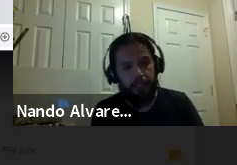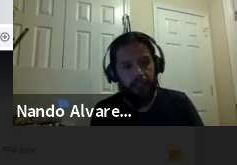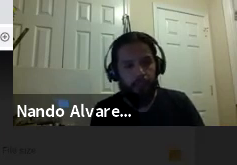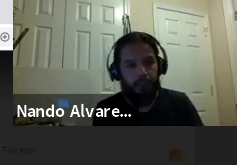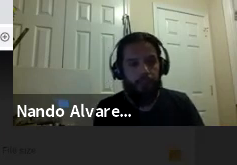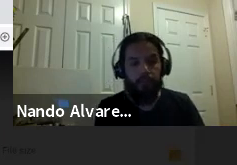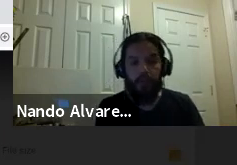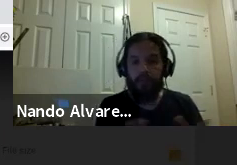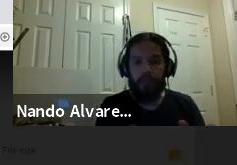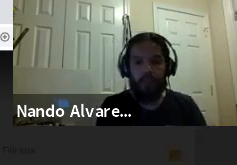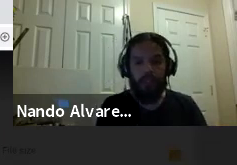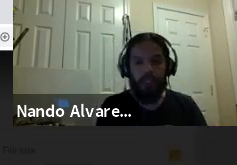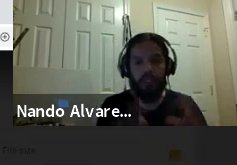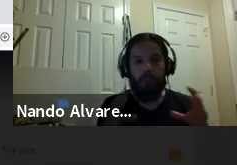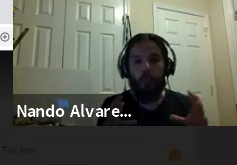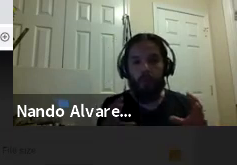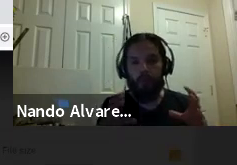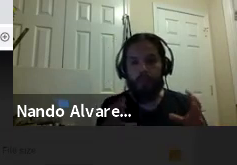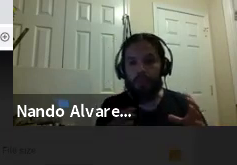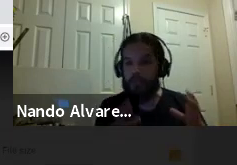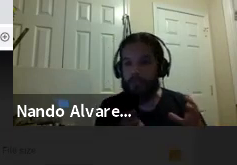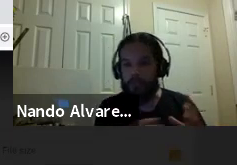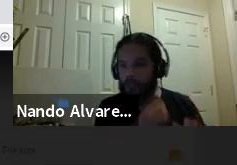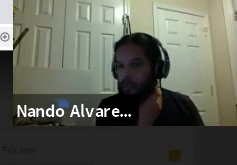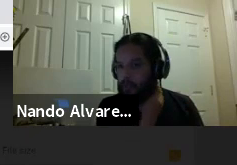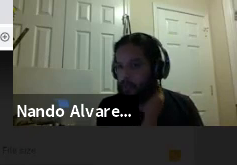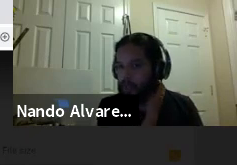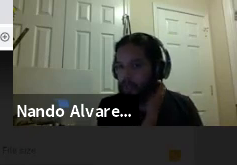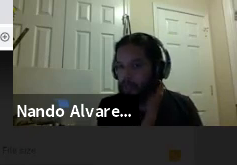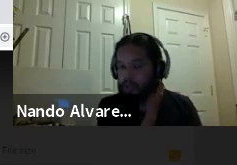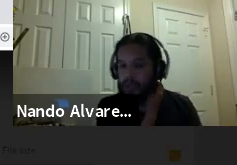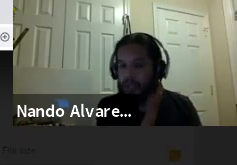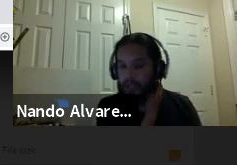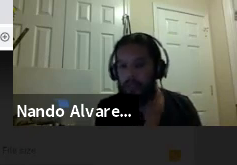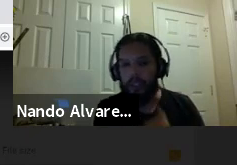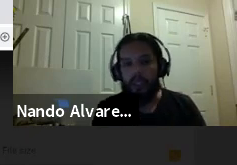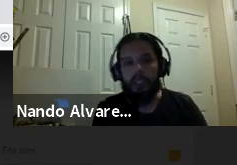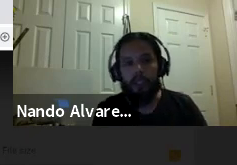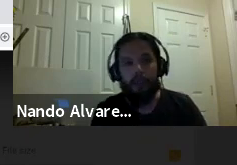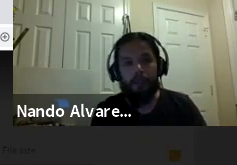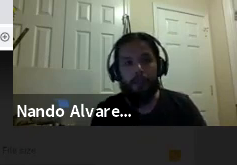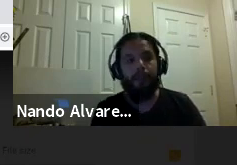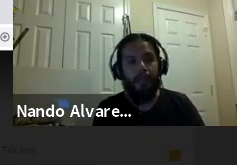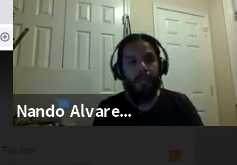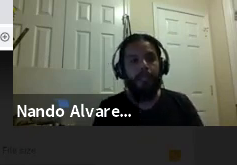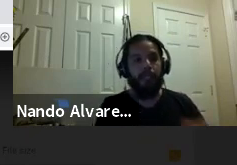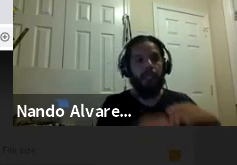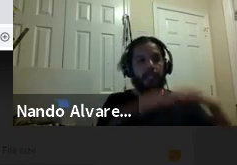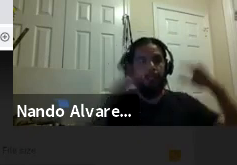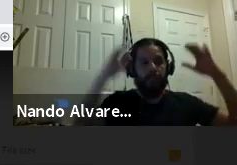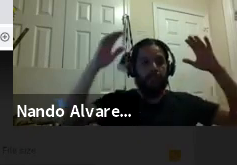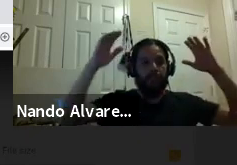Additionally, there would be regular, like small print pictures of Conrado, but the